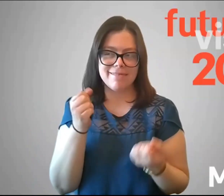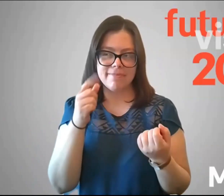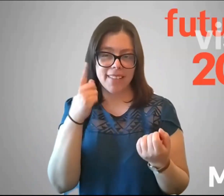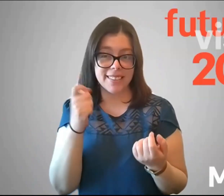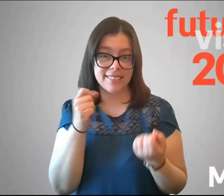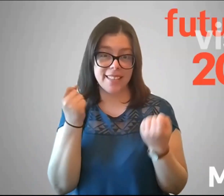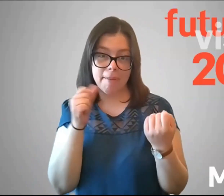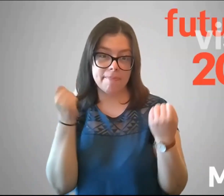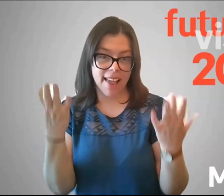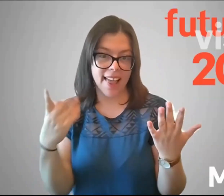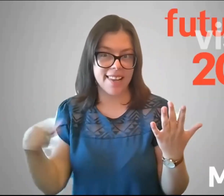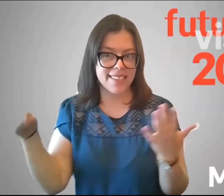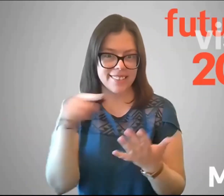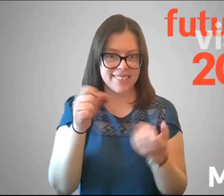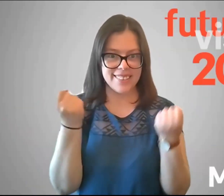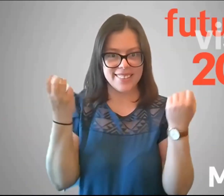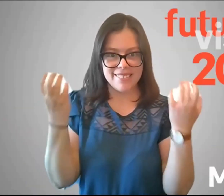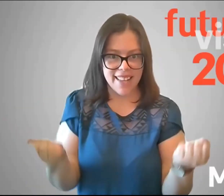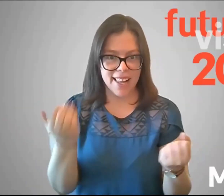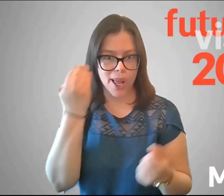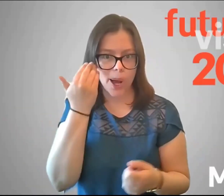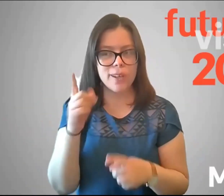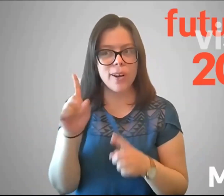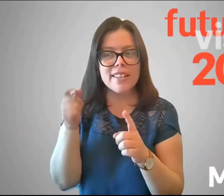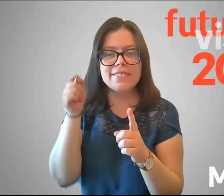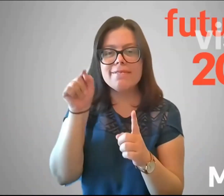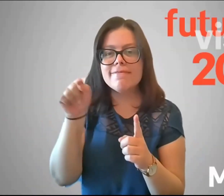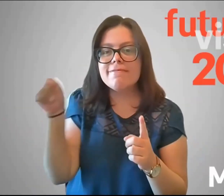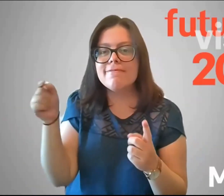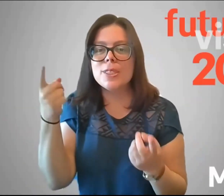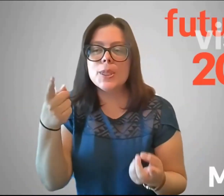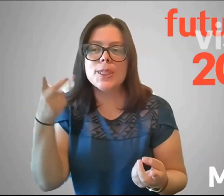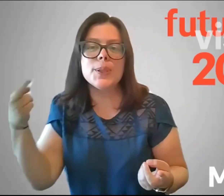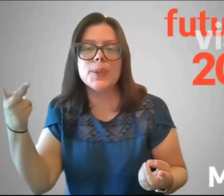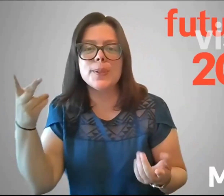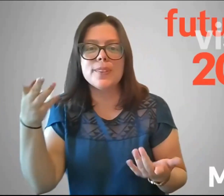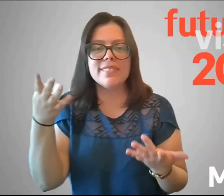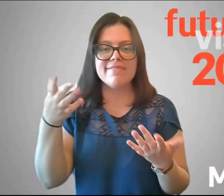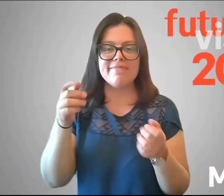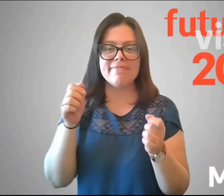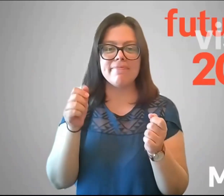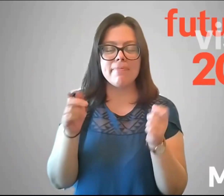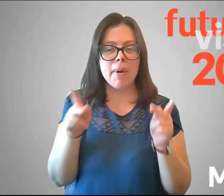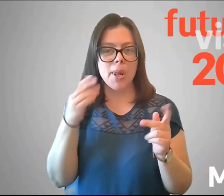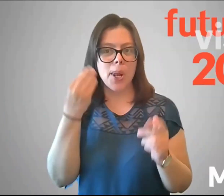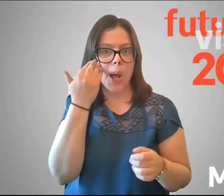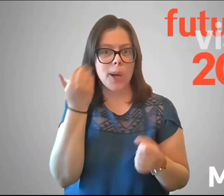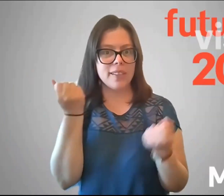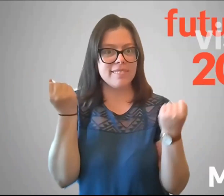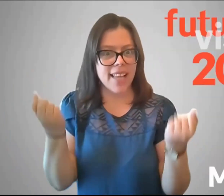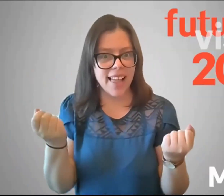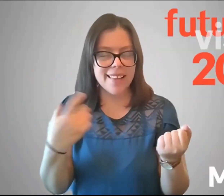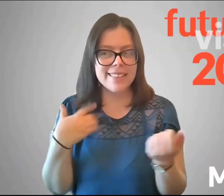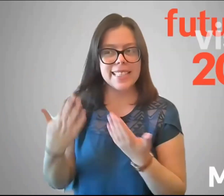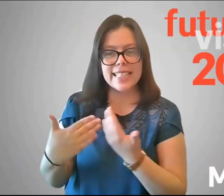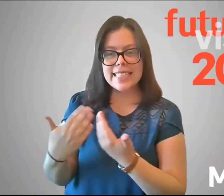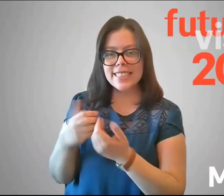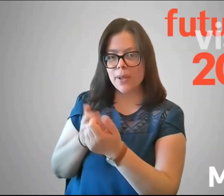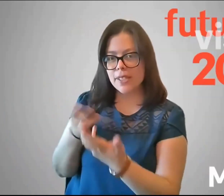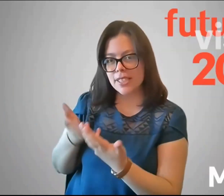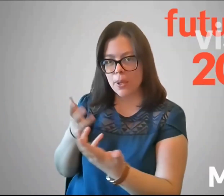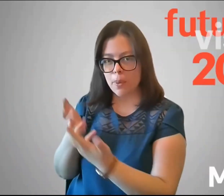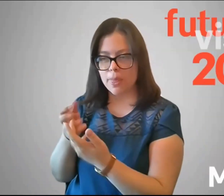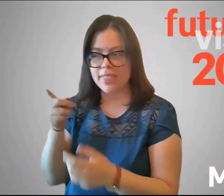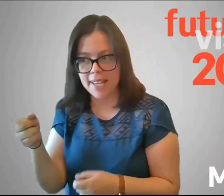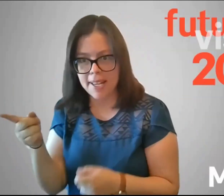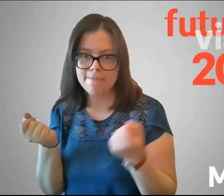forth. But yeah, it made me feel quite alone at times because there were not many people on campus who knew sign language.